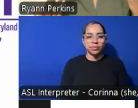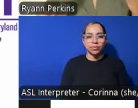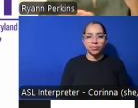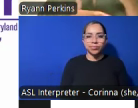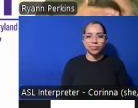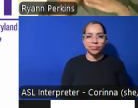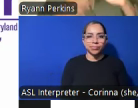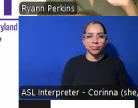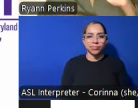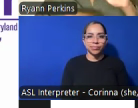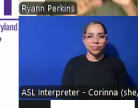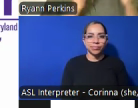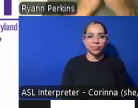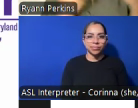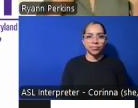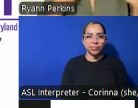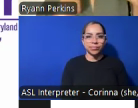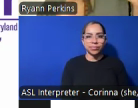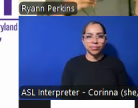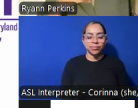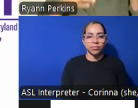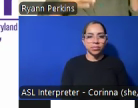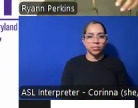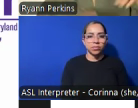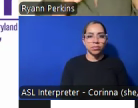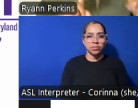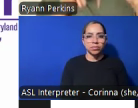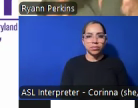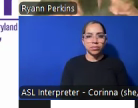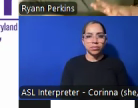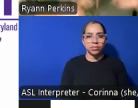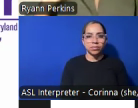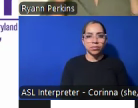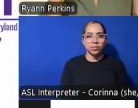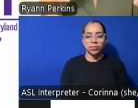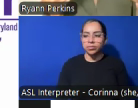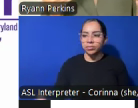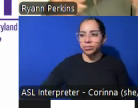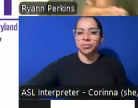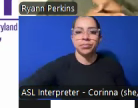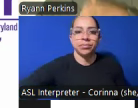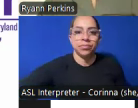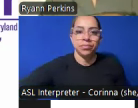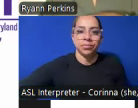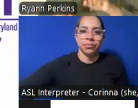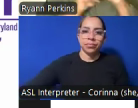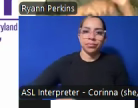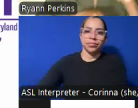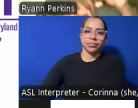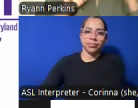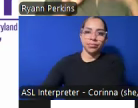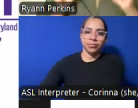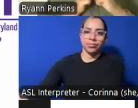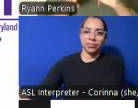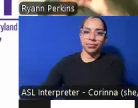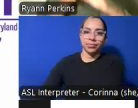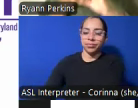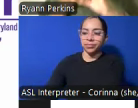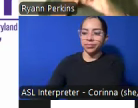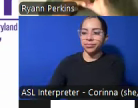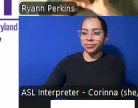agencies, right? If they're staying with their partner and they find out that they have an STI, how do they talk to their